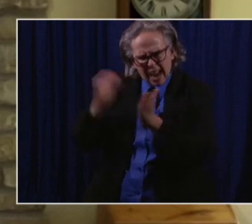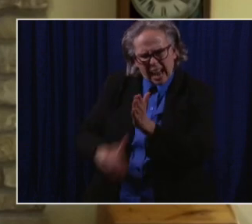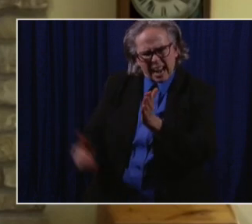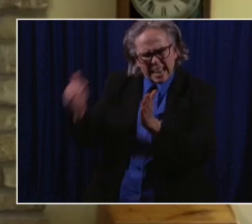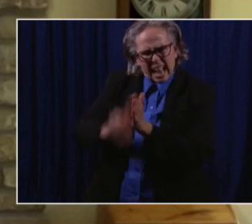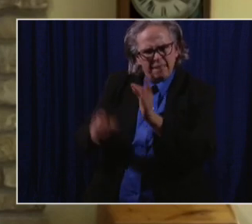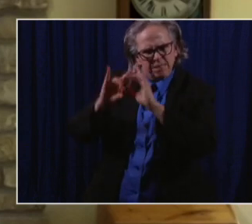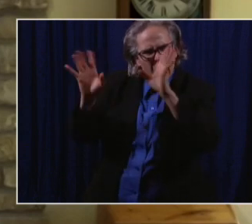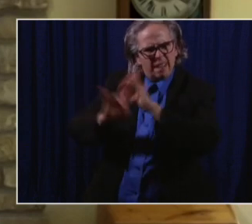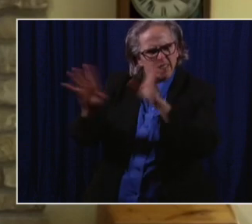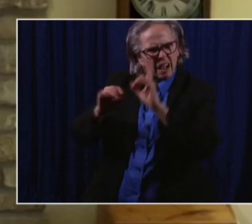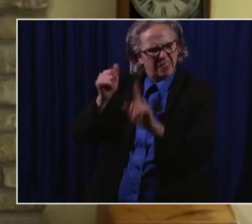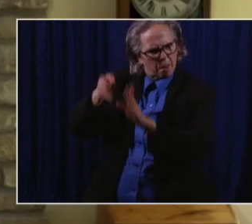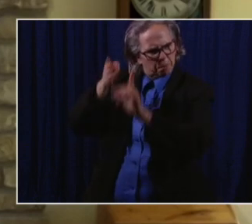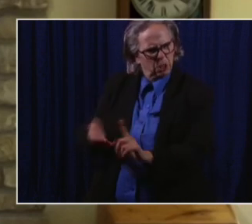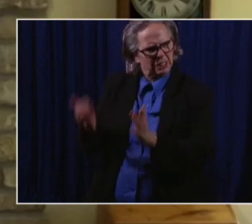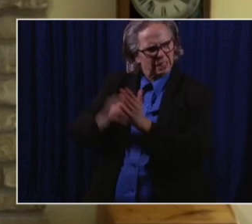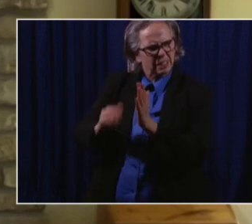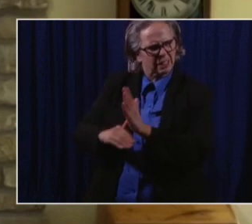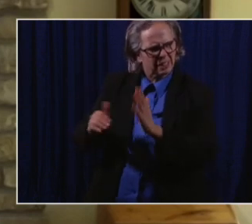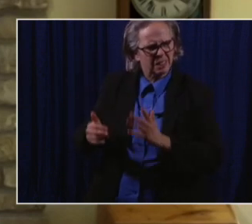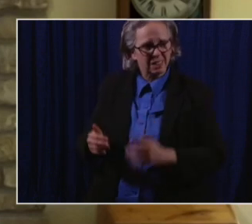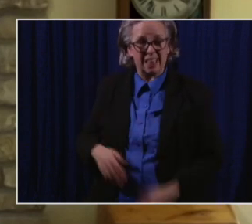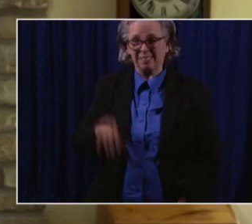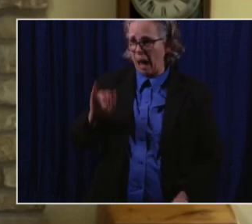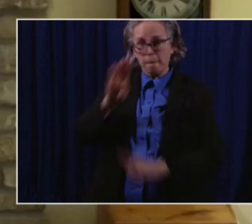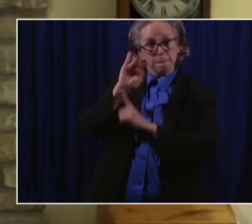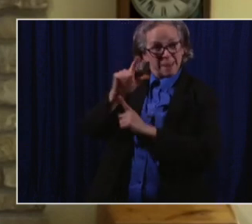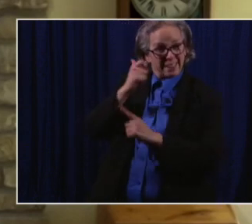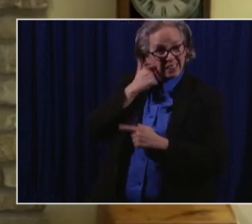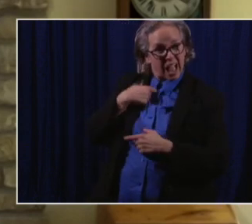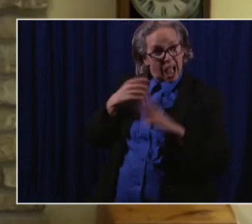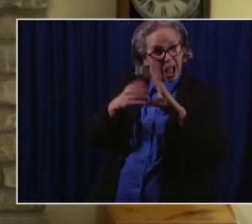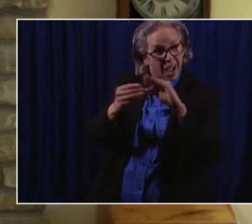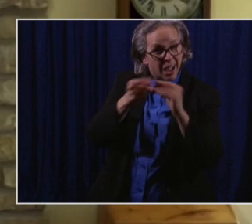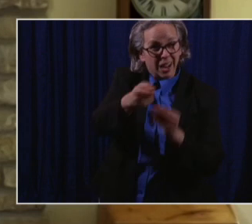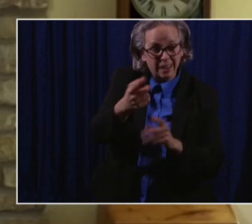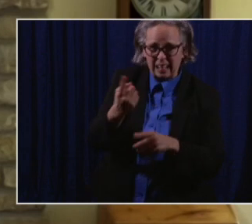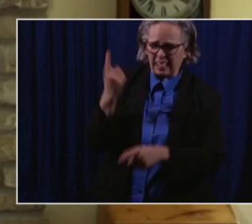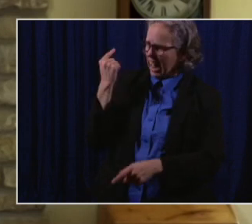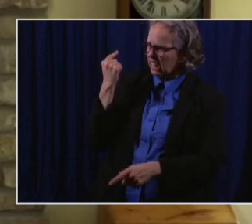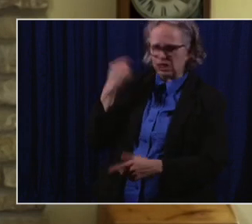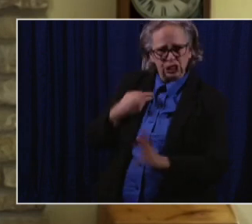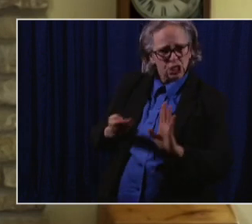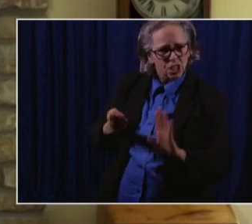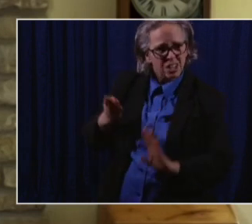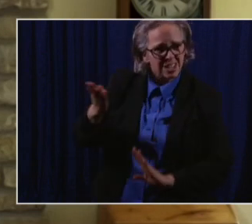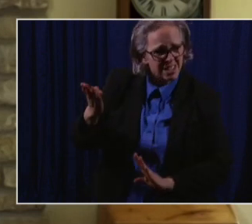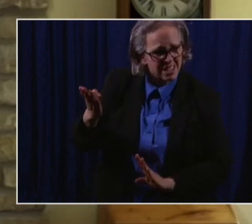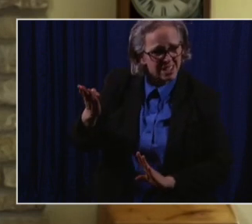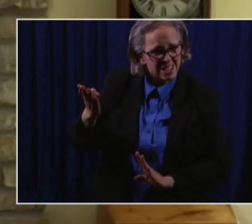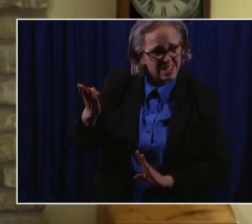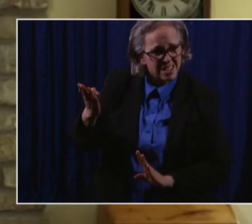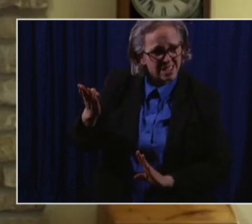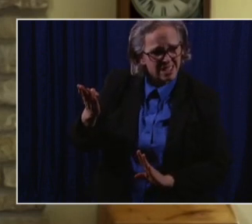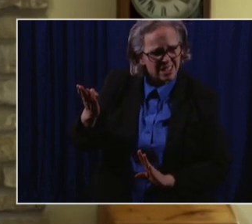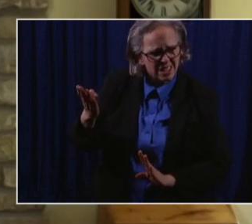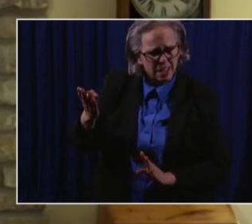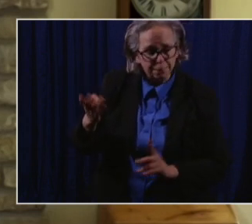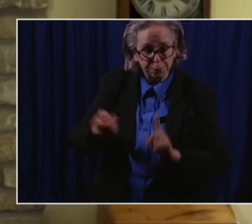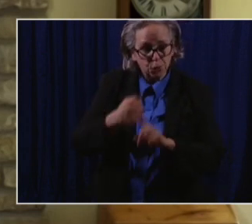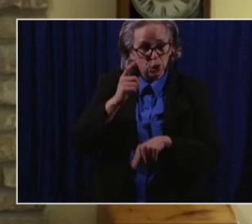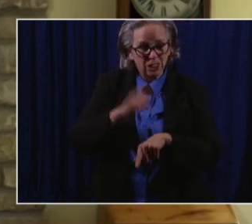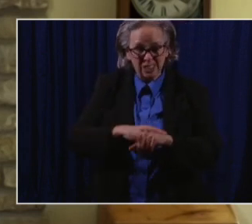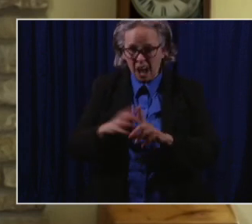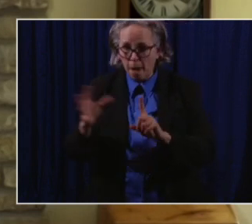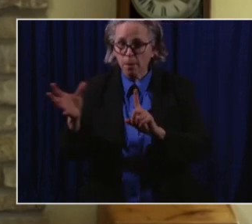last October would give judges the authority to sentence a convicted felon to up to 8 years in prison the first time they're caught illegally possessing